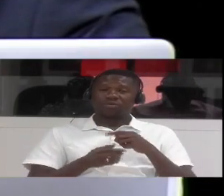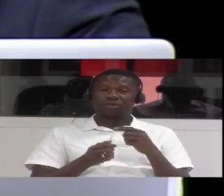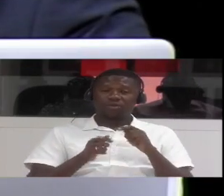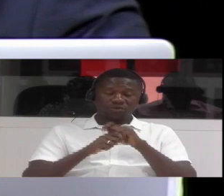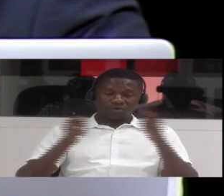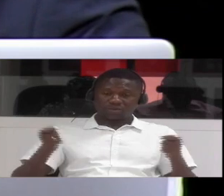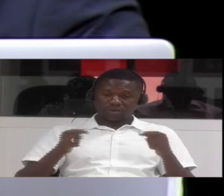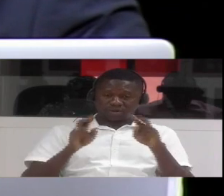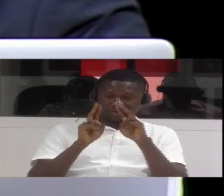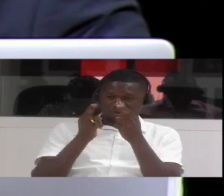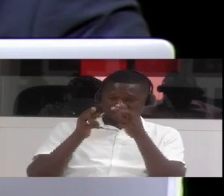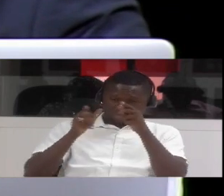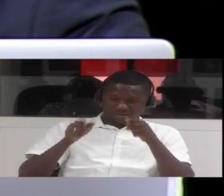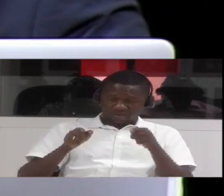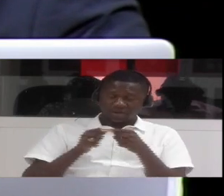column.